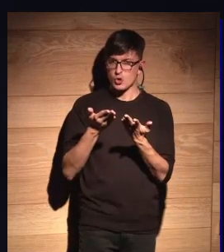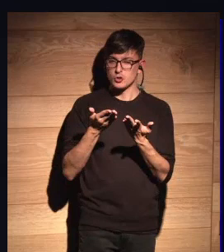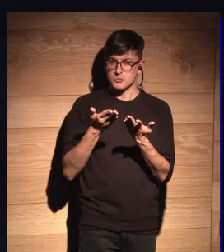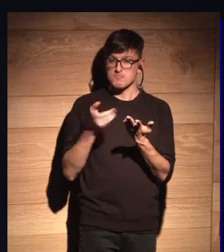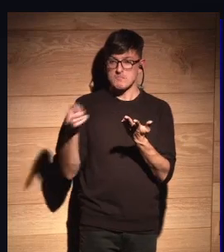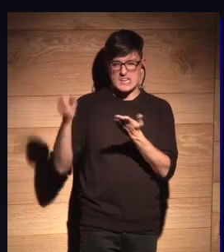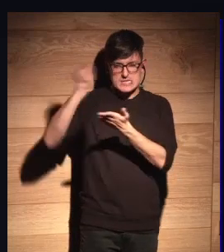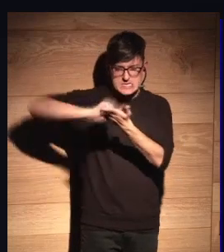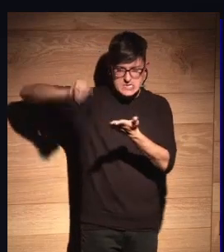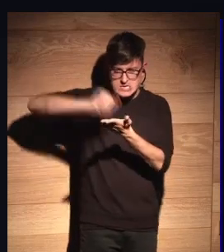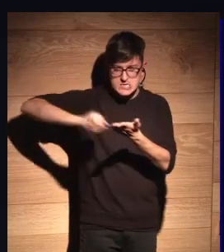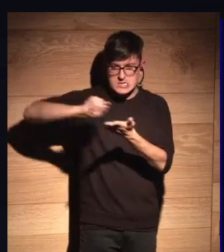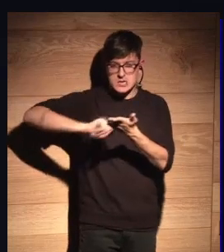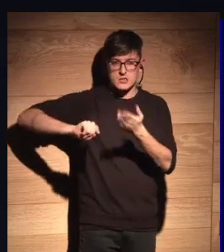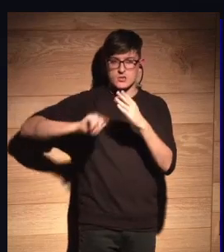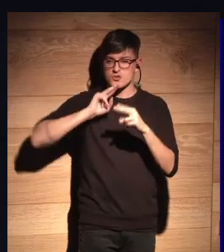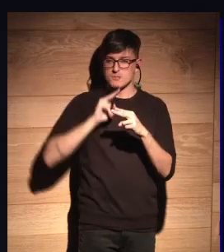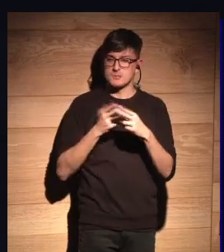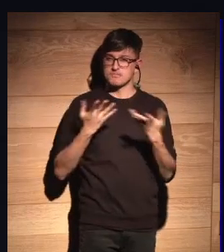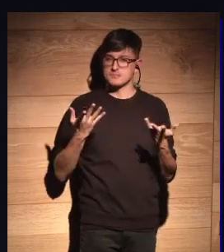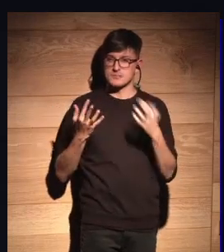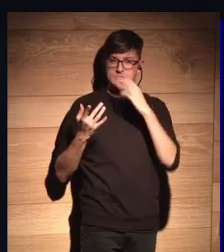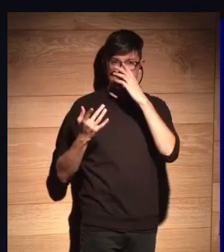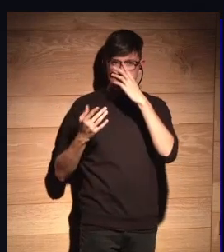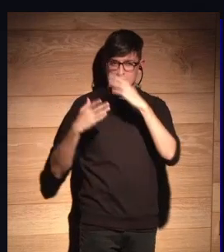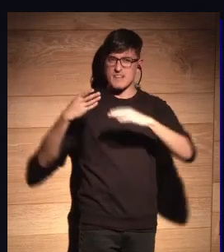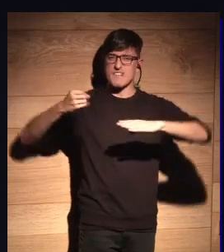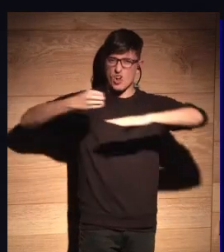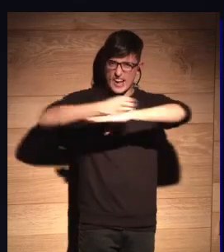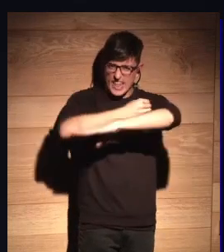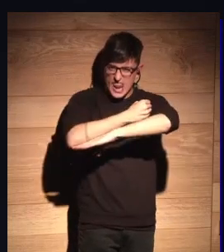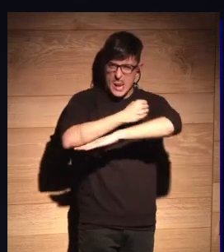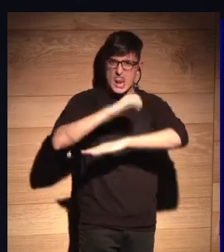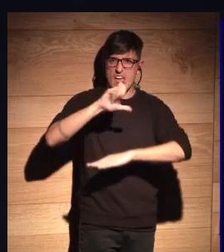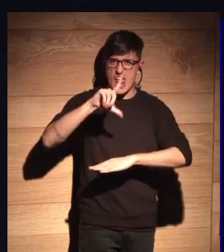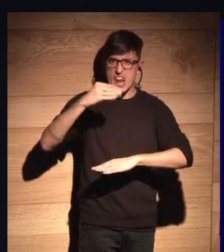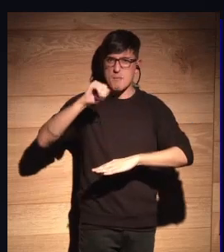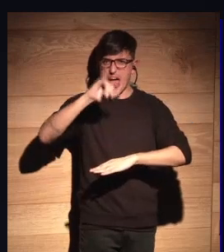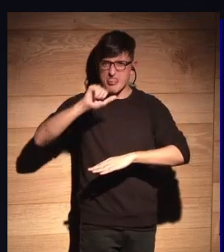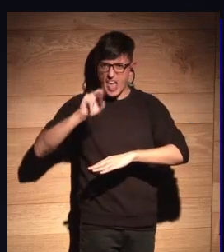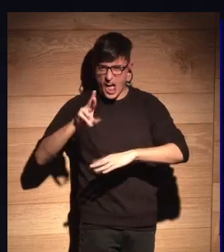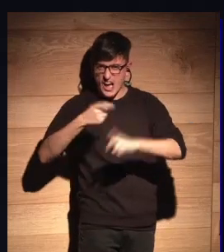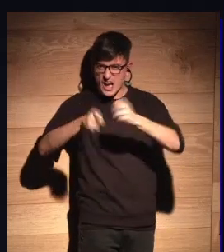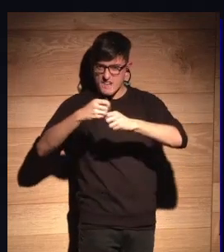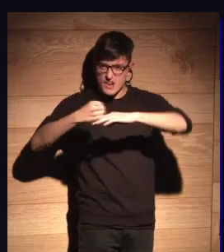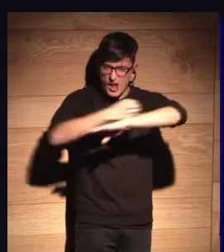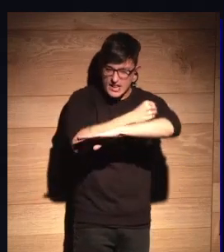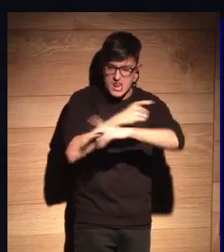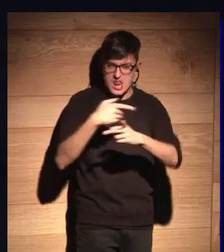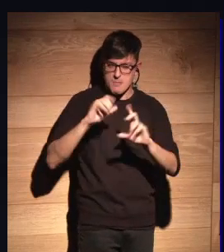inspired me to do this story. And then when I started photographing, we teamed up together and did